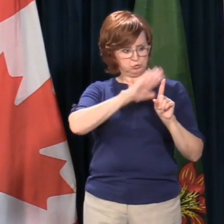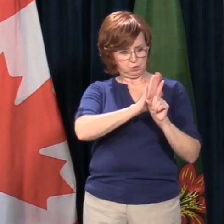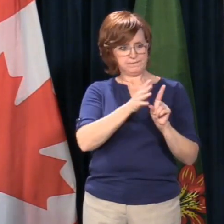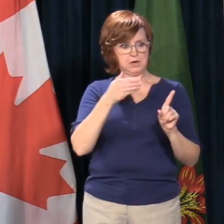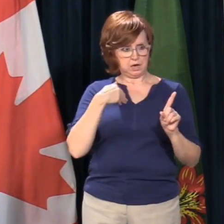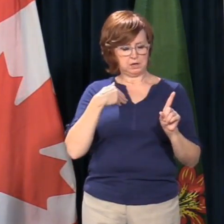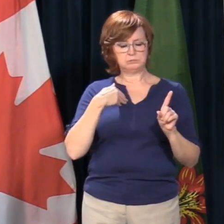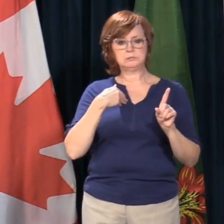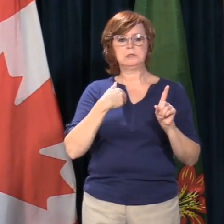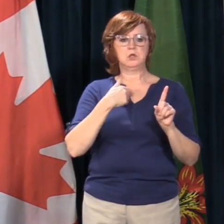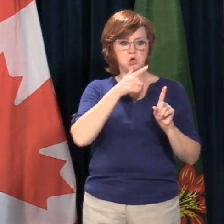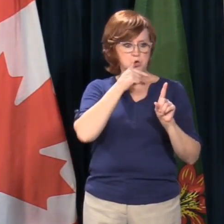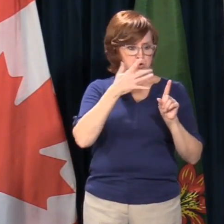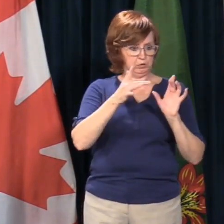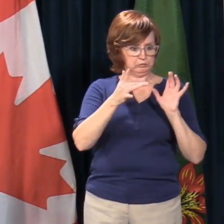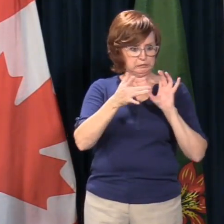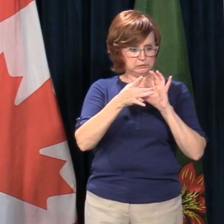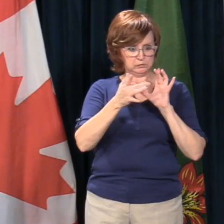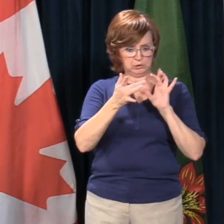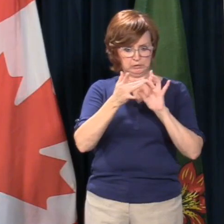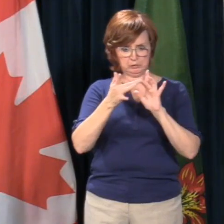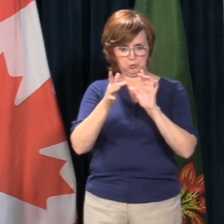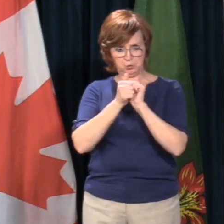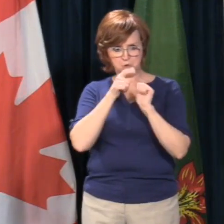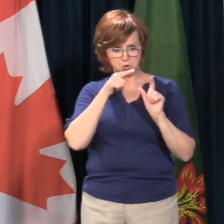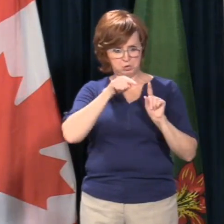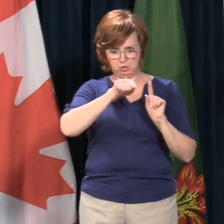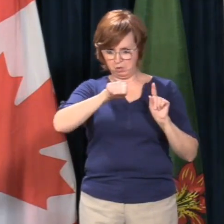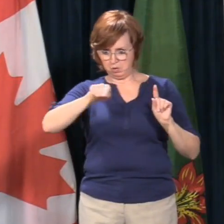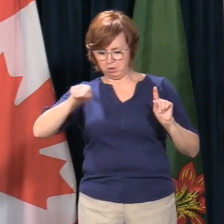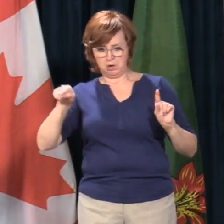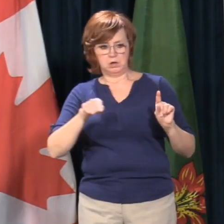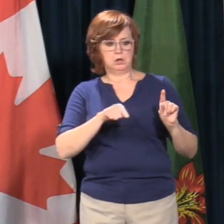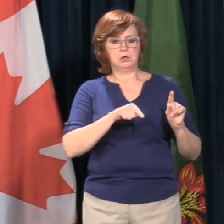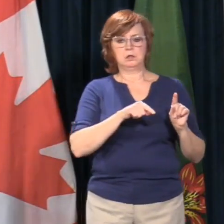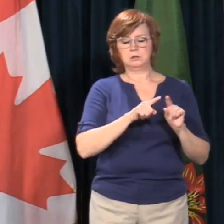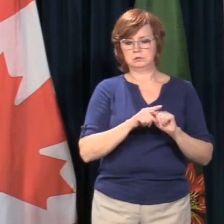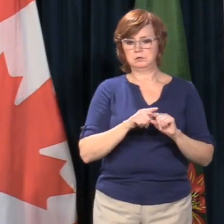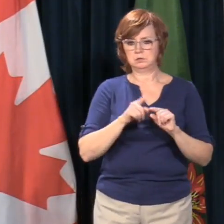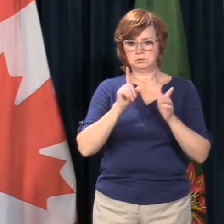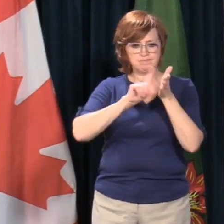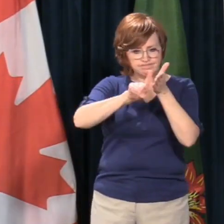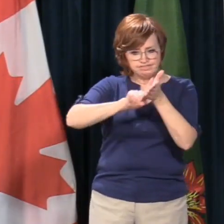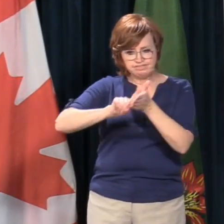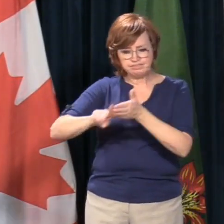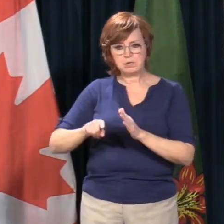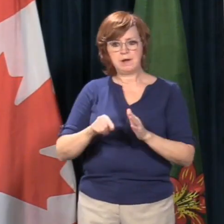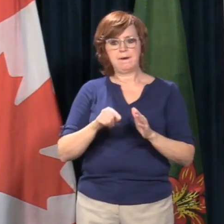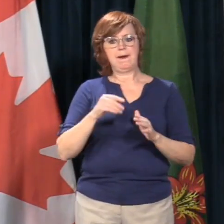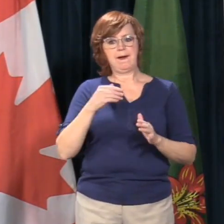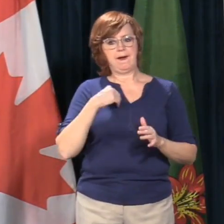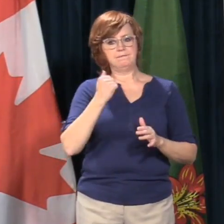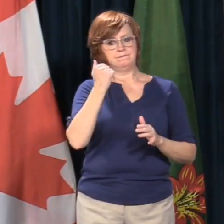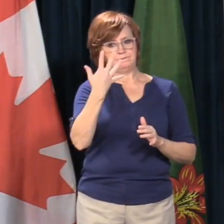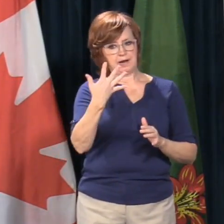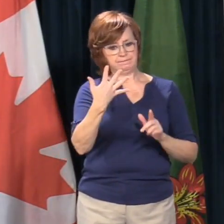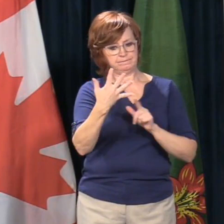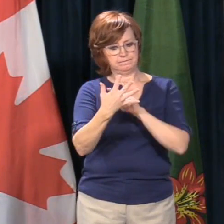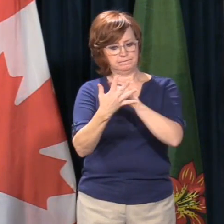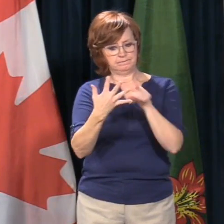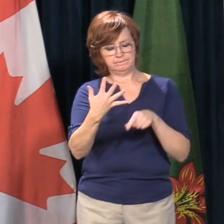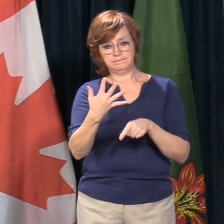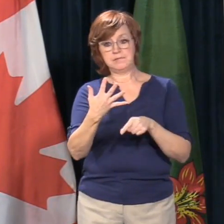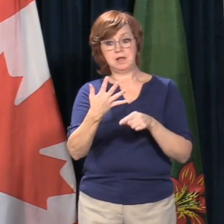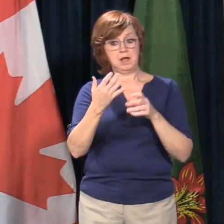The total cases were 5 cases from La Loche, and we are still the contact tracing is still